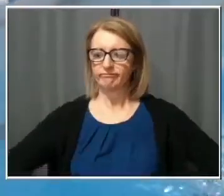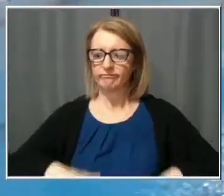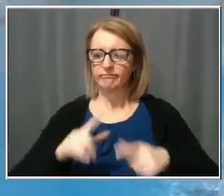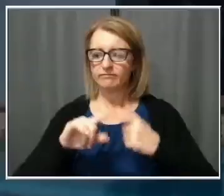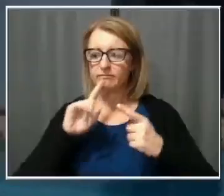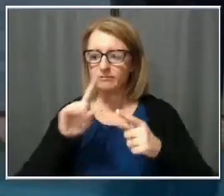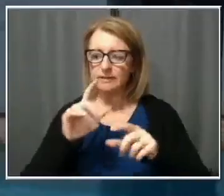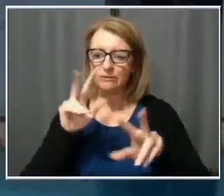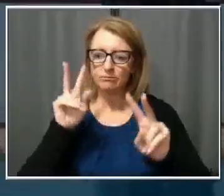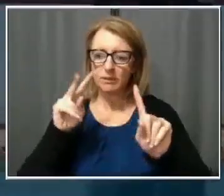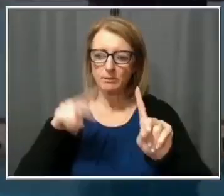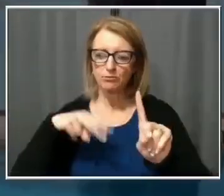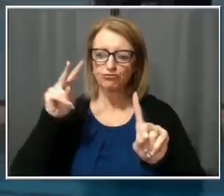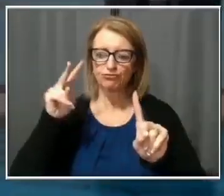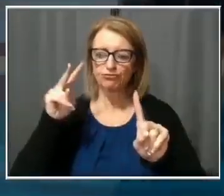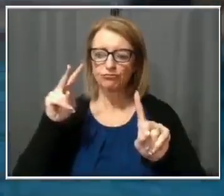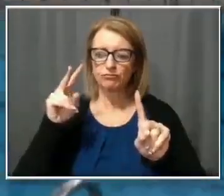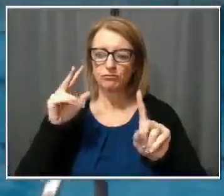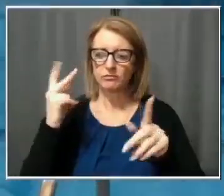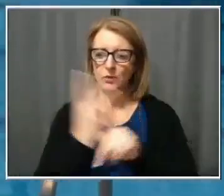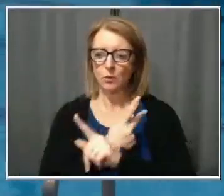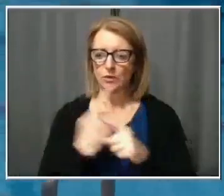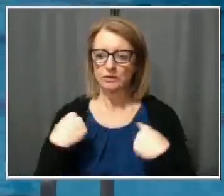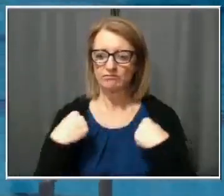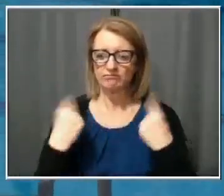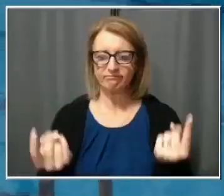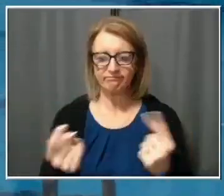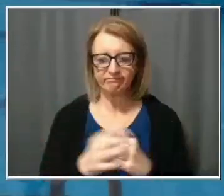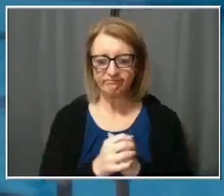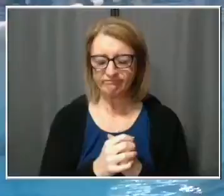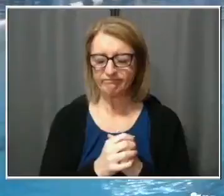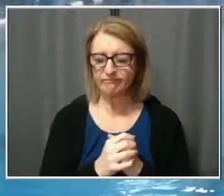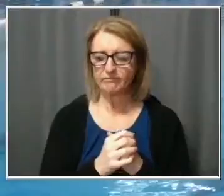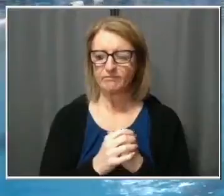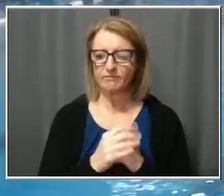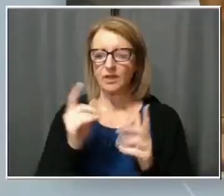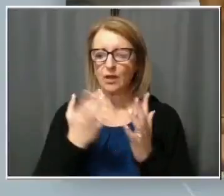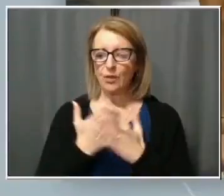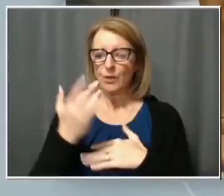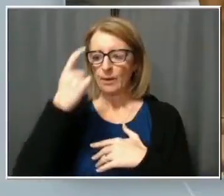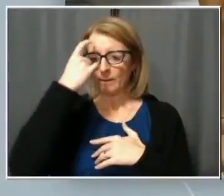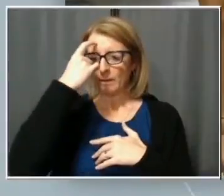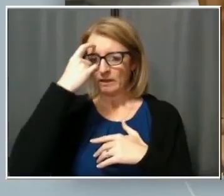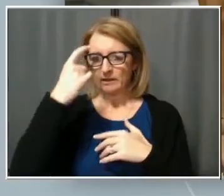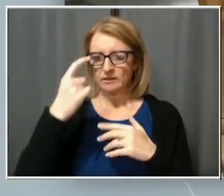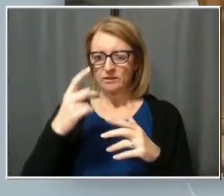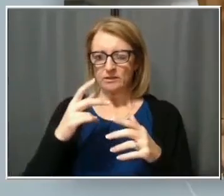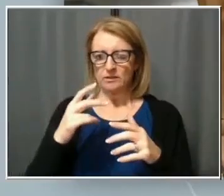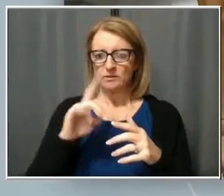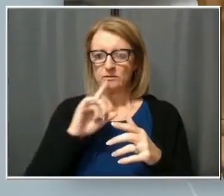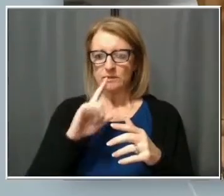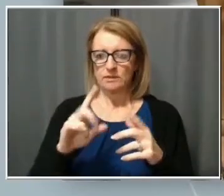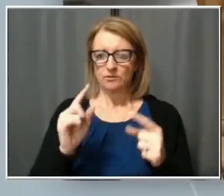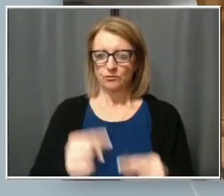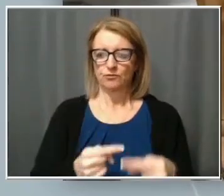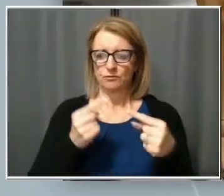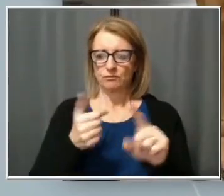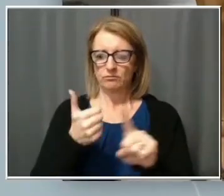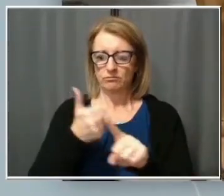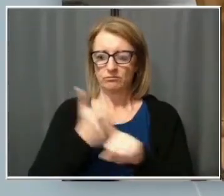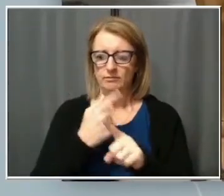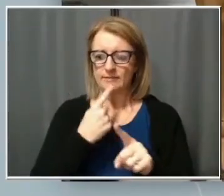judged, that's the worst thing ever. So what's going through your mind? Is that something that tripped you up at all? Tell me about